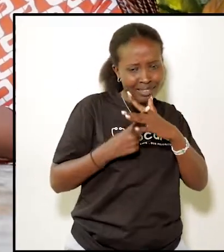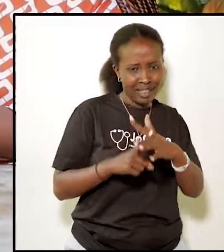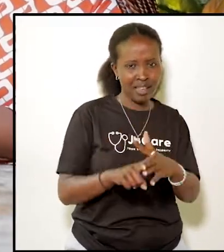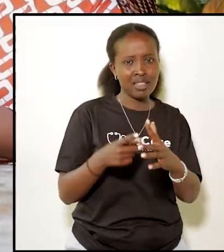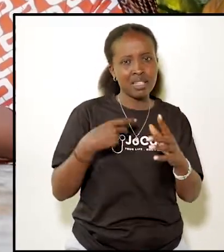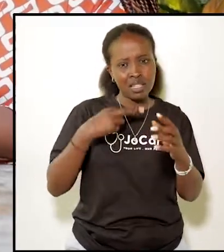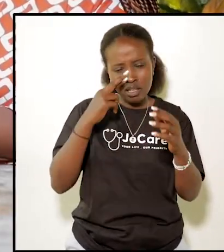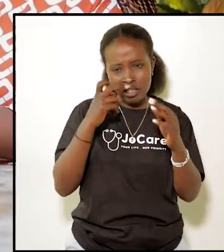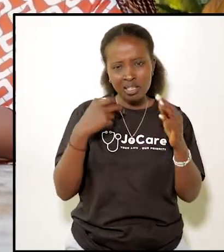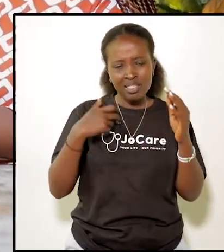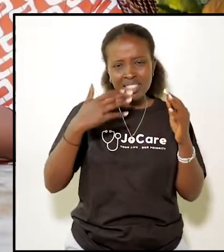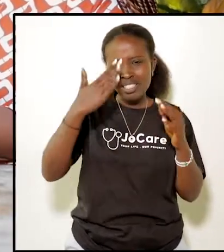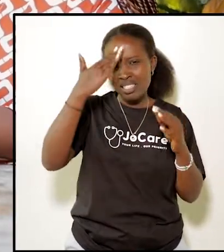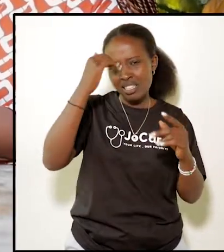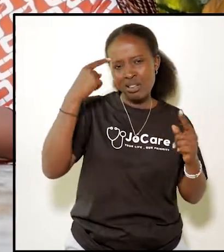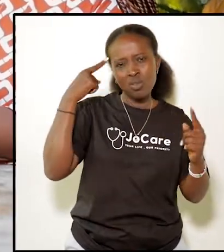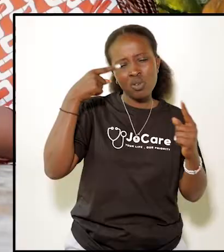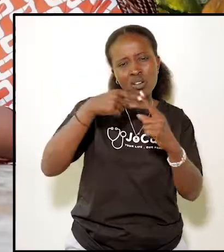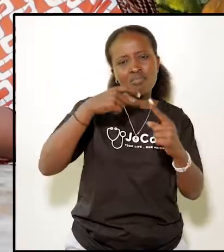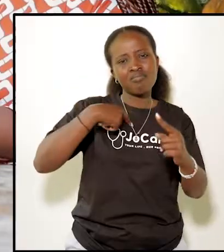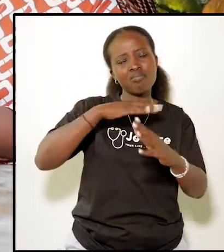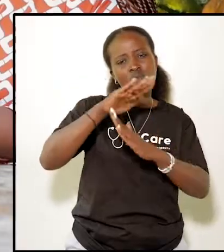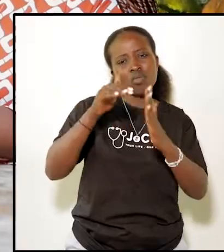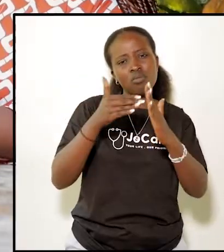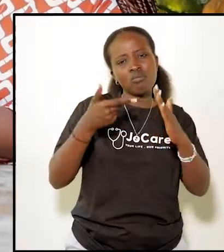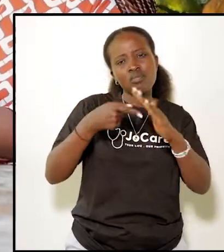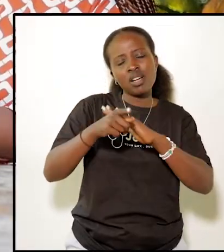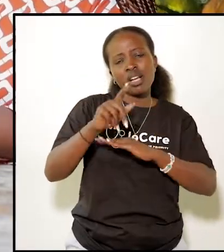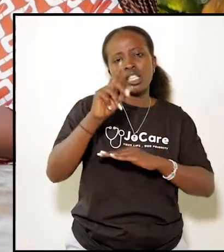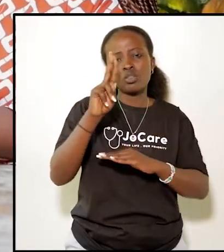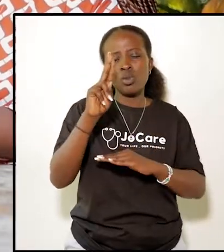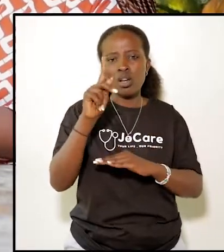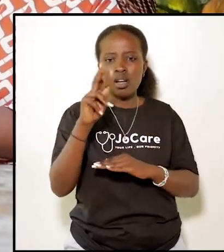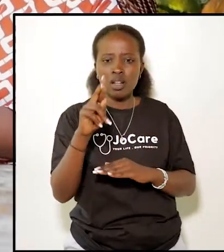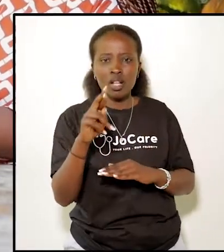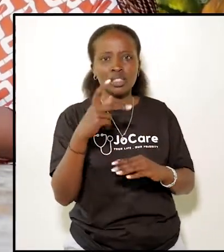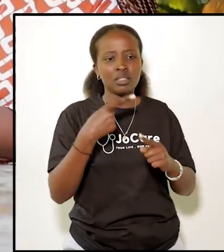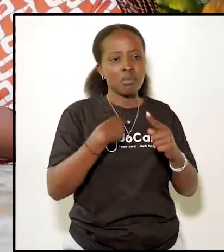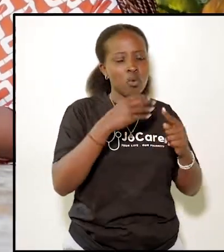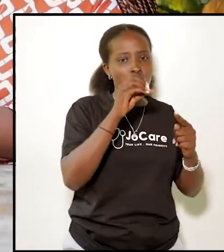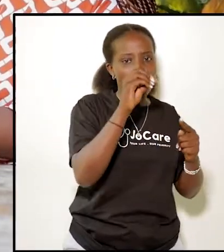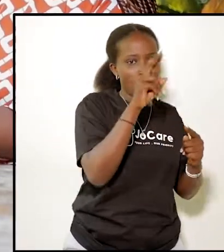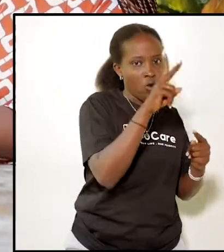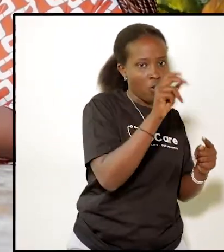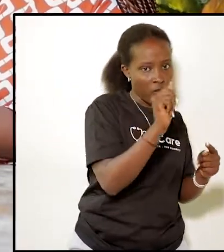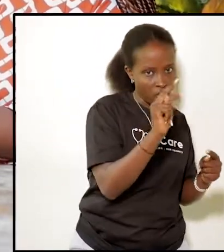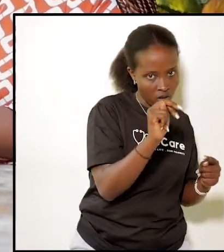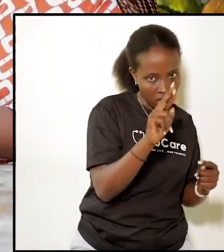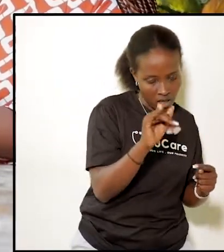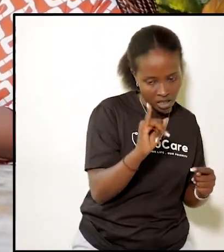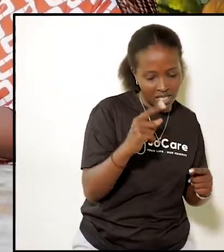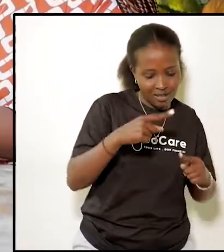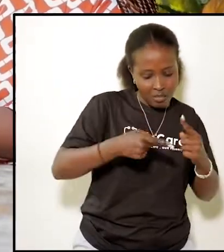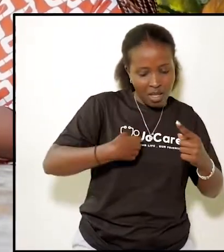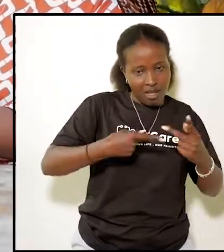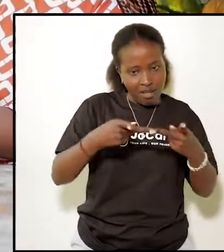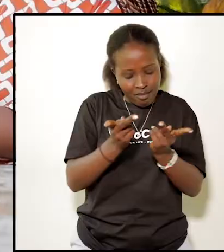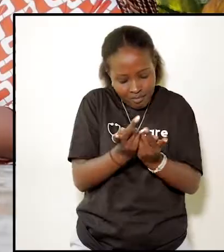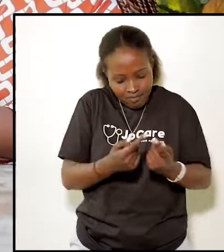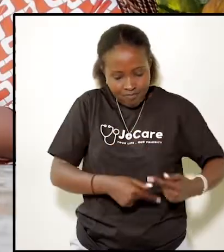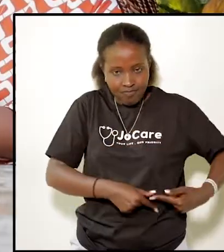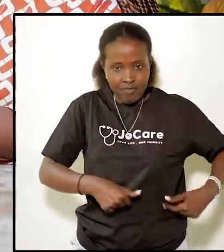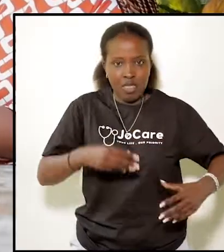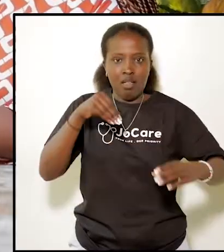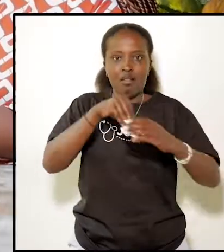start from the brain. Yes. That is where the hypothalamus and pituitary they are. Yes. They go to the ovary and also the uterus. Yes.